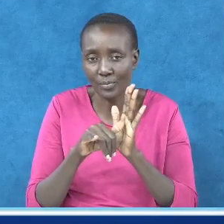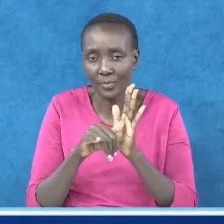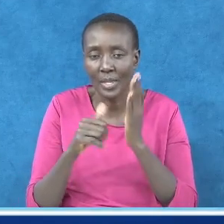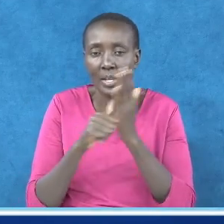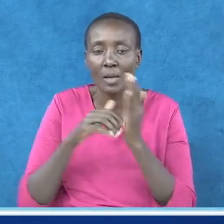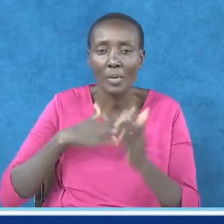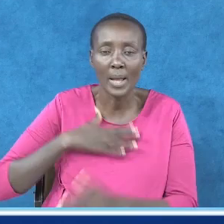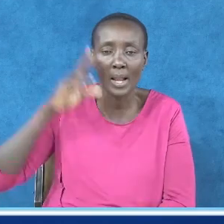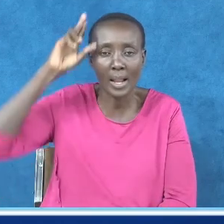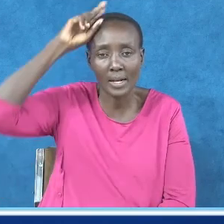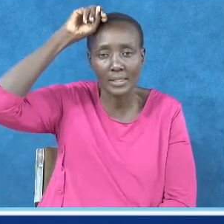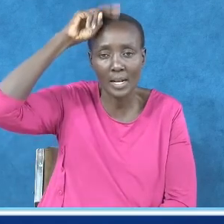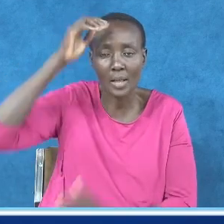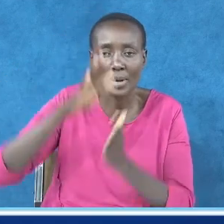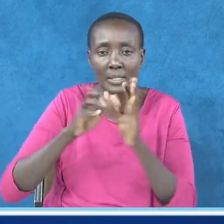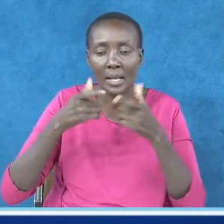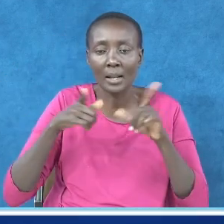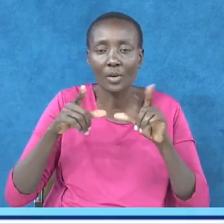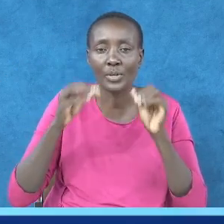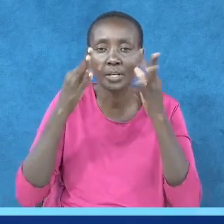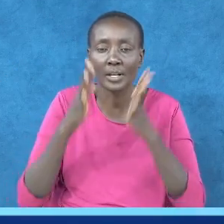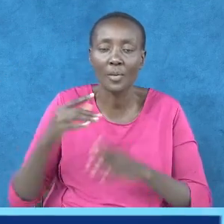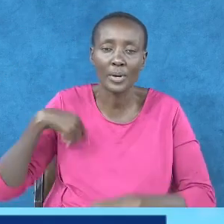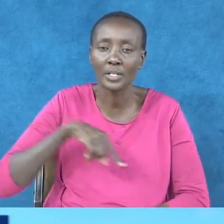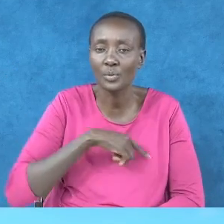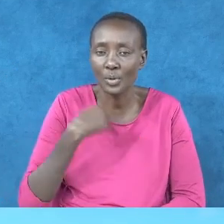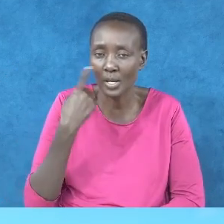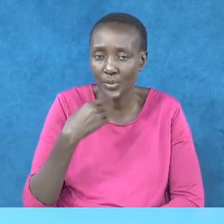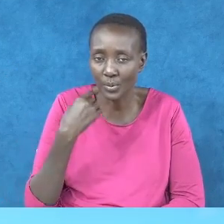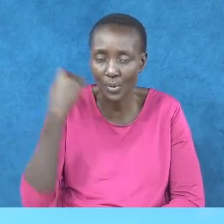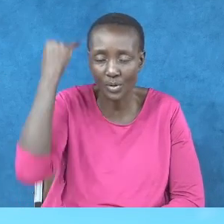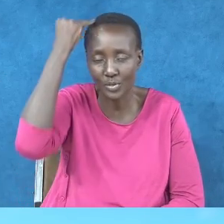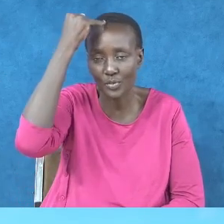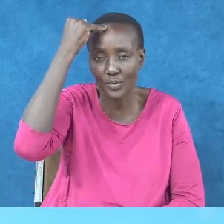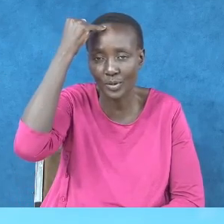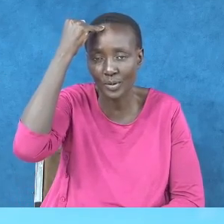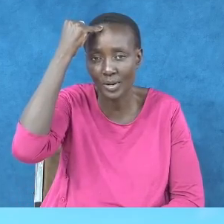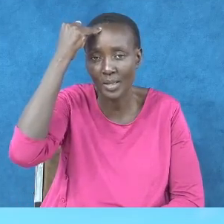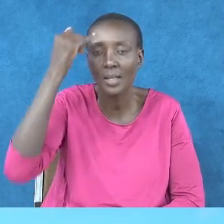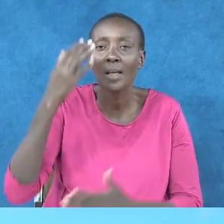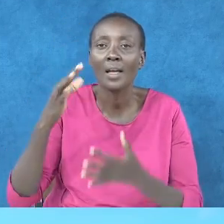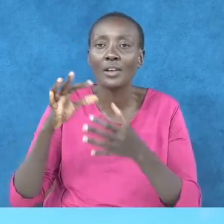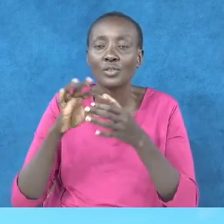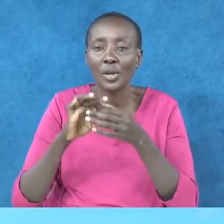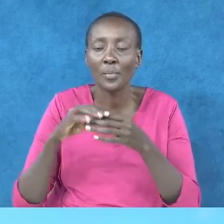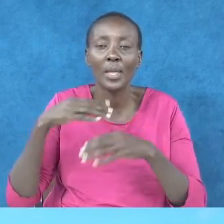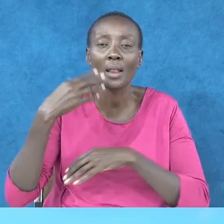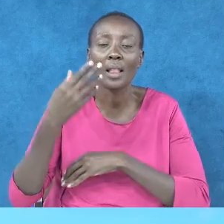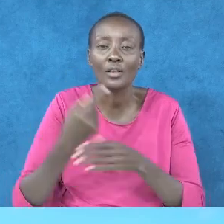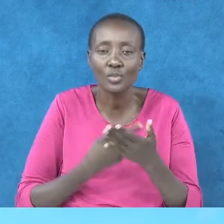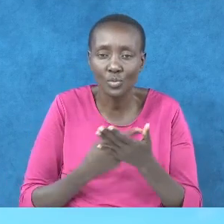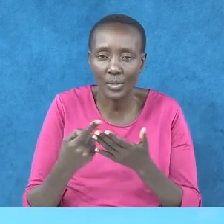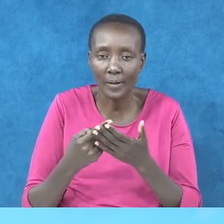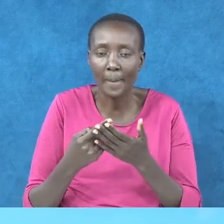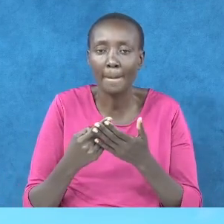am Nancy Nalima. Our sign language interpreter for tonight has been Josephine Oko. And join me again next week for